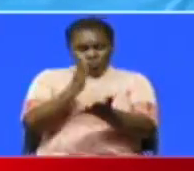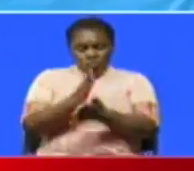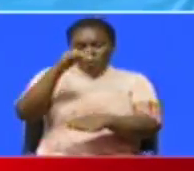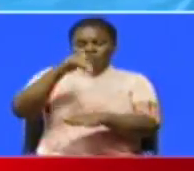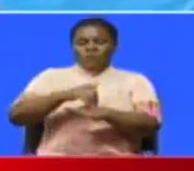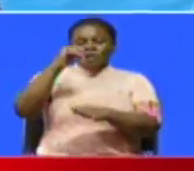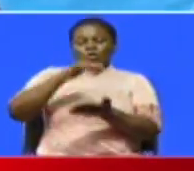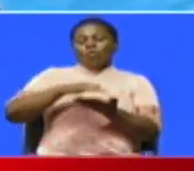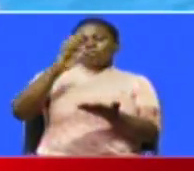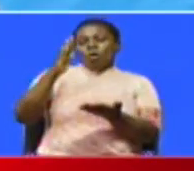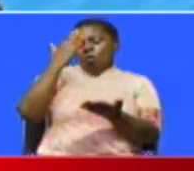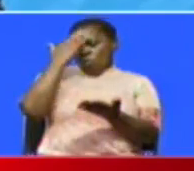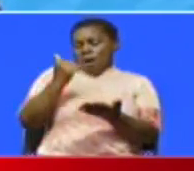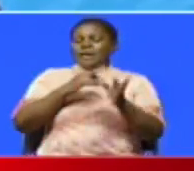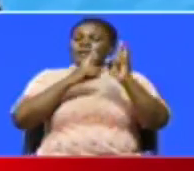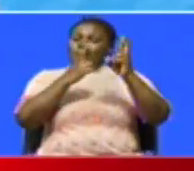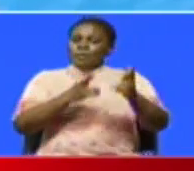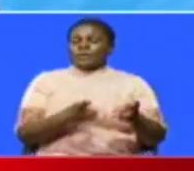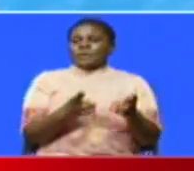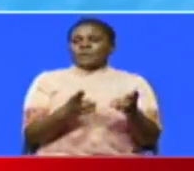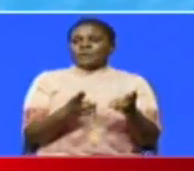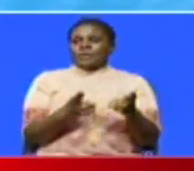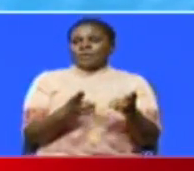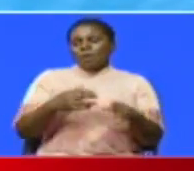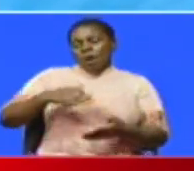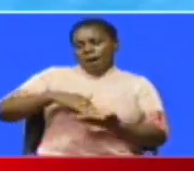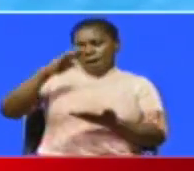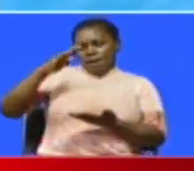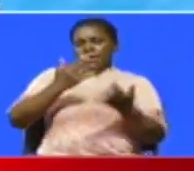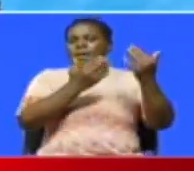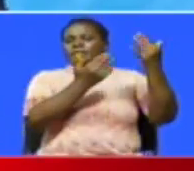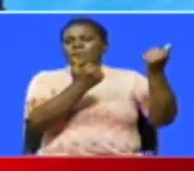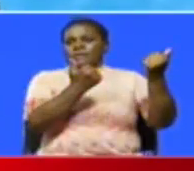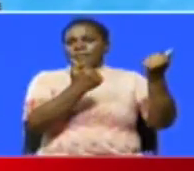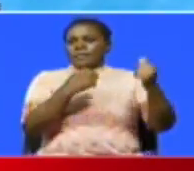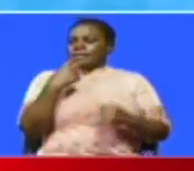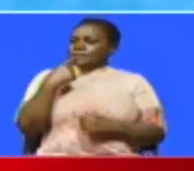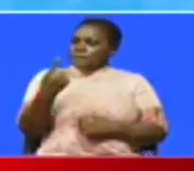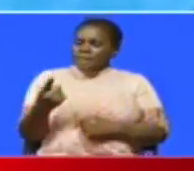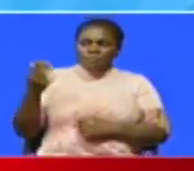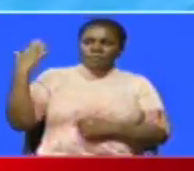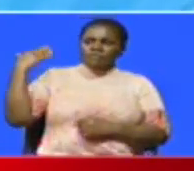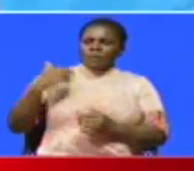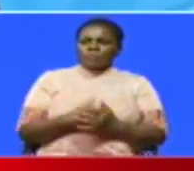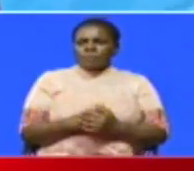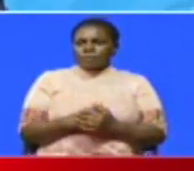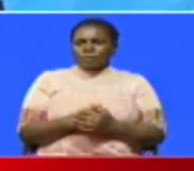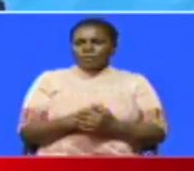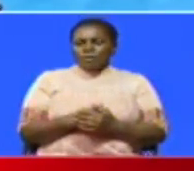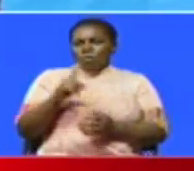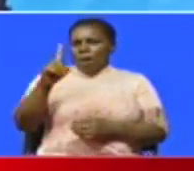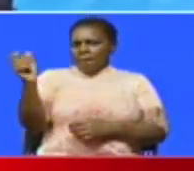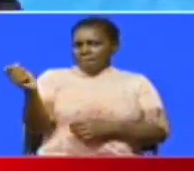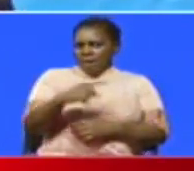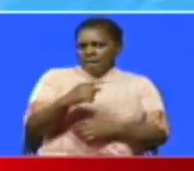infections. That's why we are reporting them. It's higher and it's expected. As we said earlier, more than a month